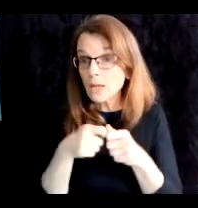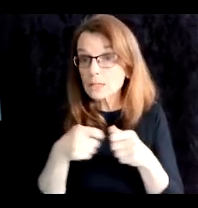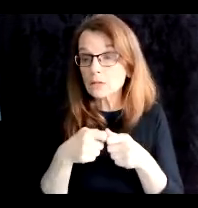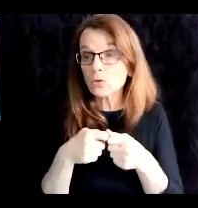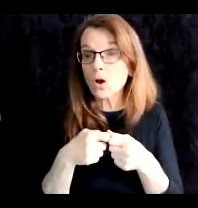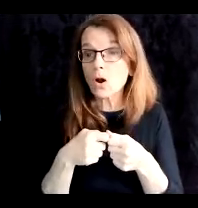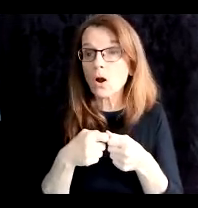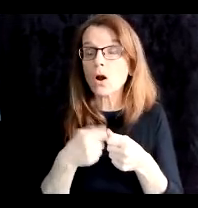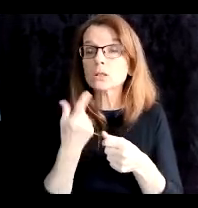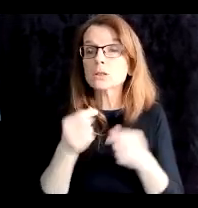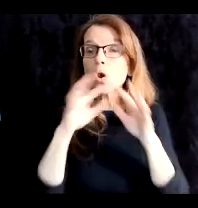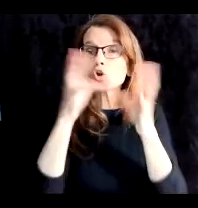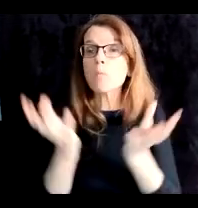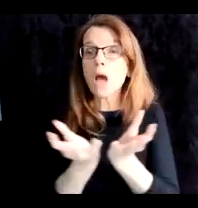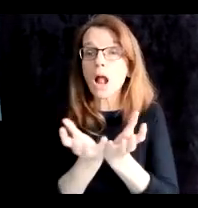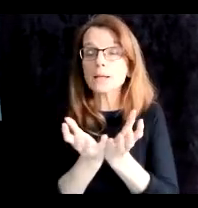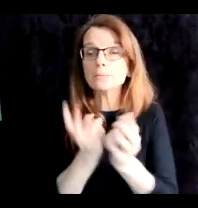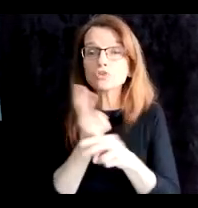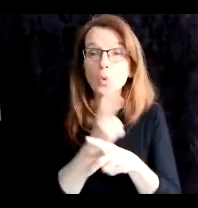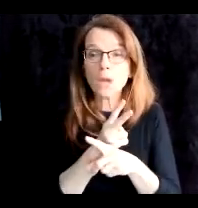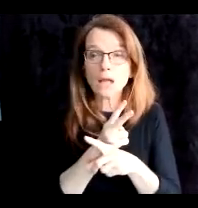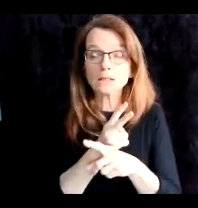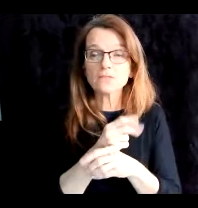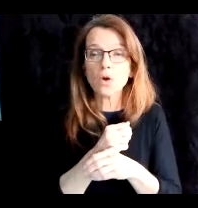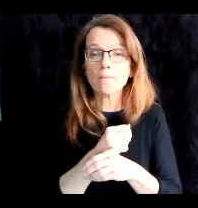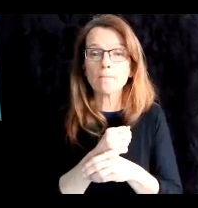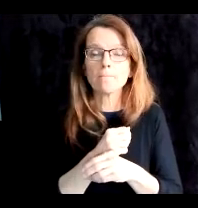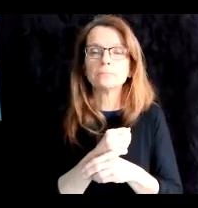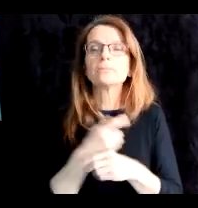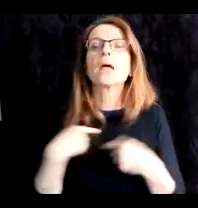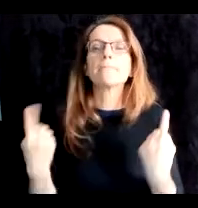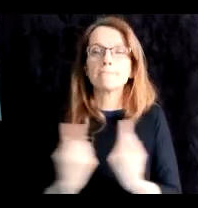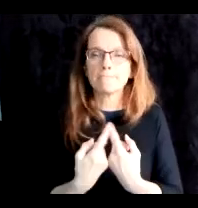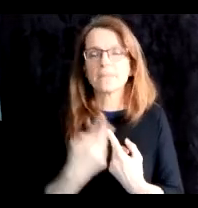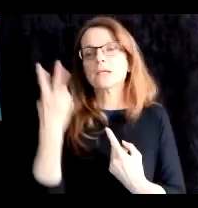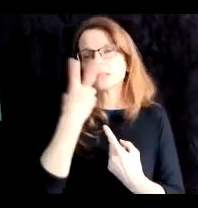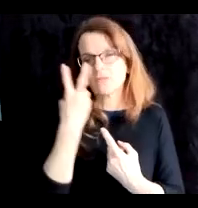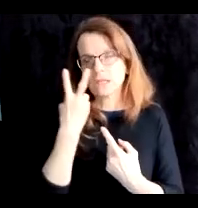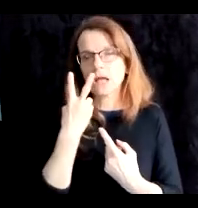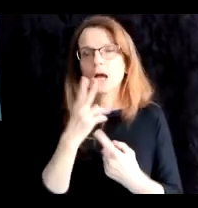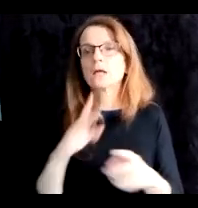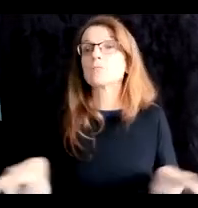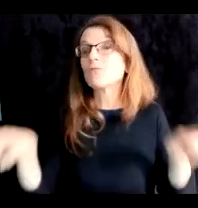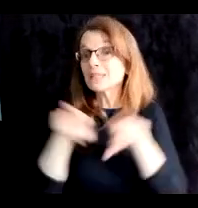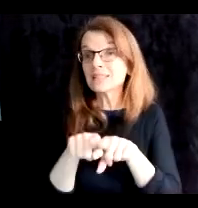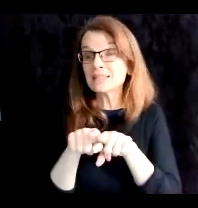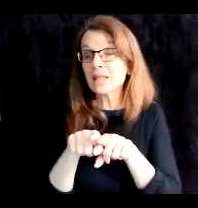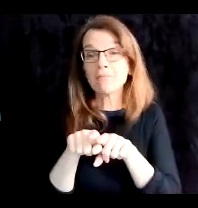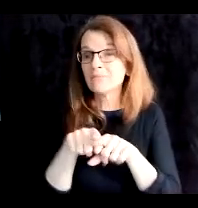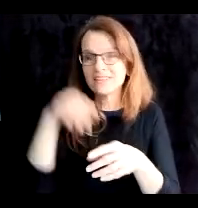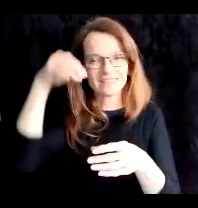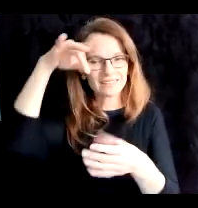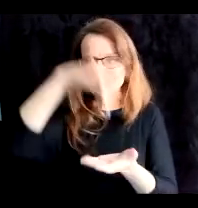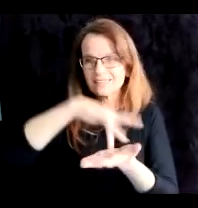in the same boat. Well, not really. We are in the same storm, but not in the same boat. Some people are on the yachts and some on the small